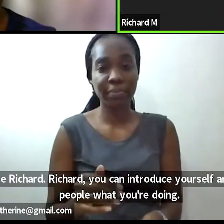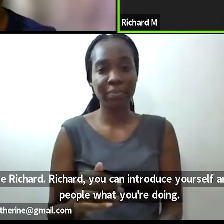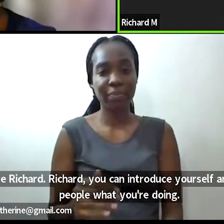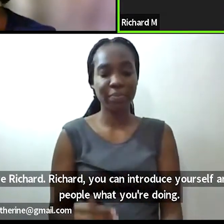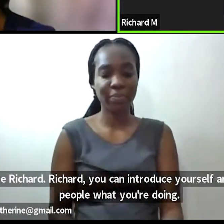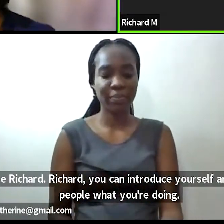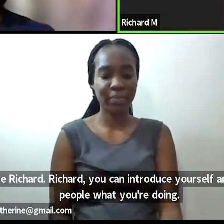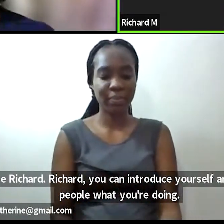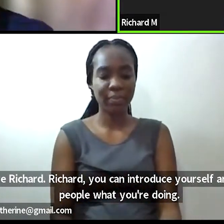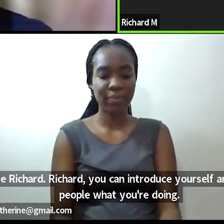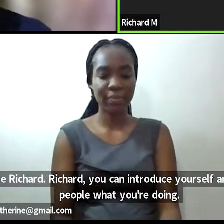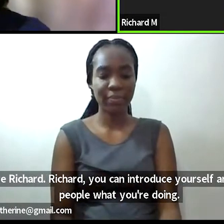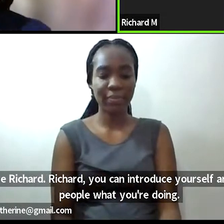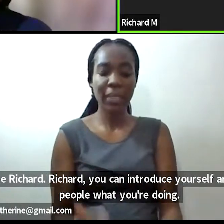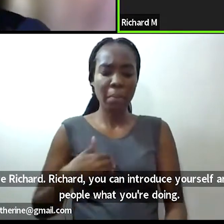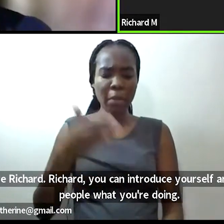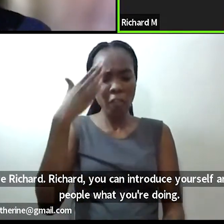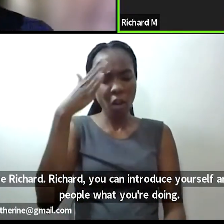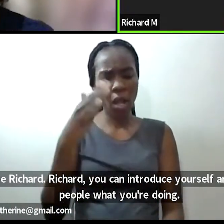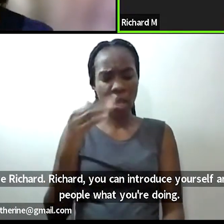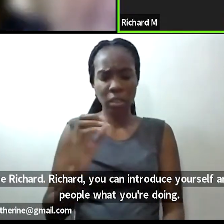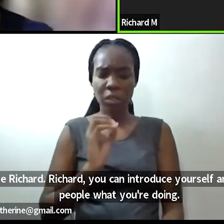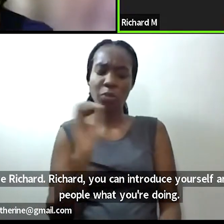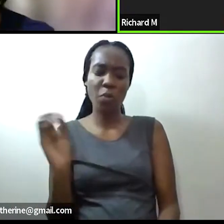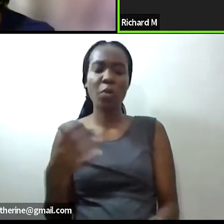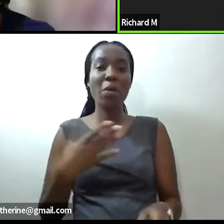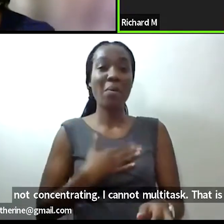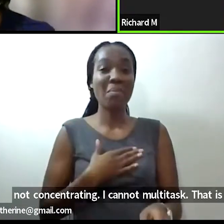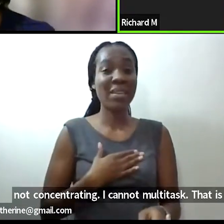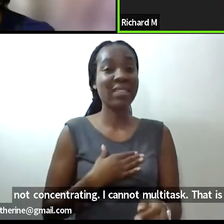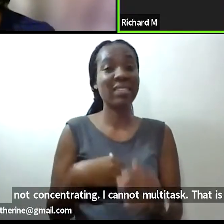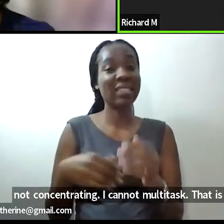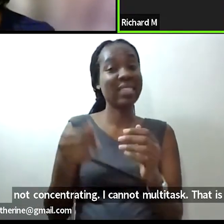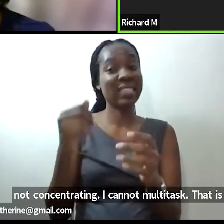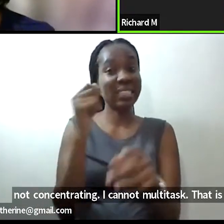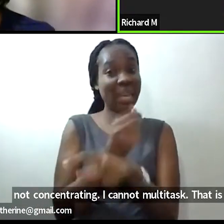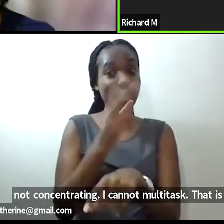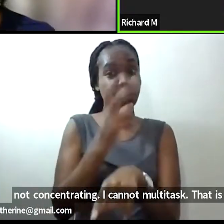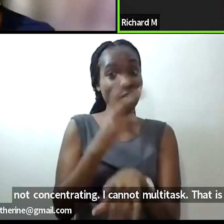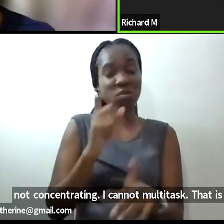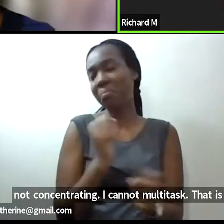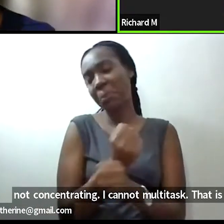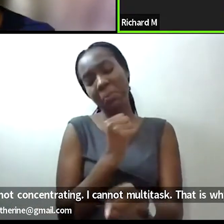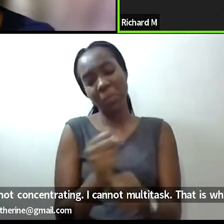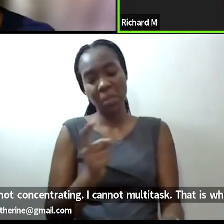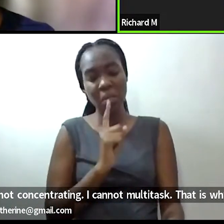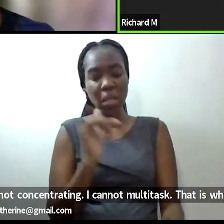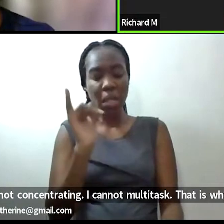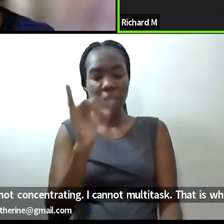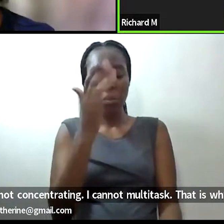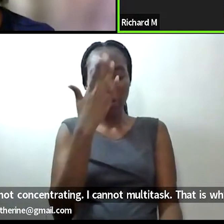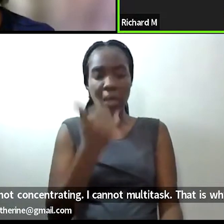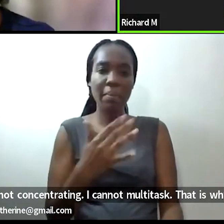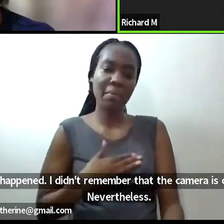not concentrating. I cannot multitask. That is why it happened. I didn't remember that the camera is on. Nevertheless, my name